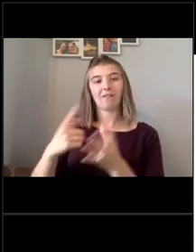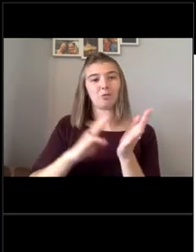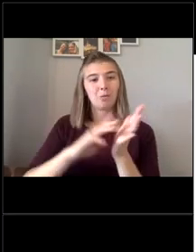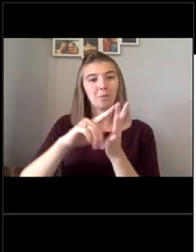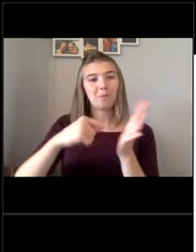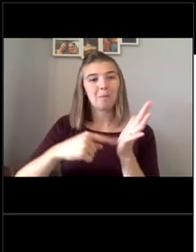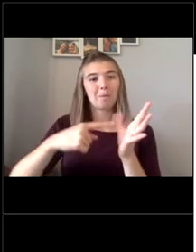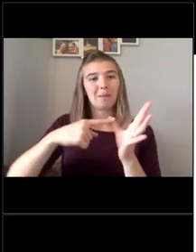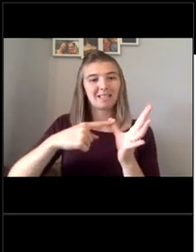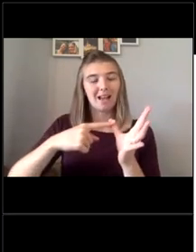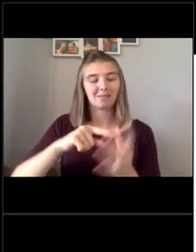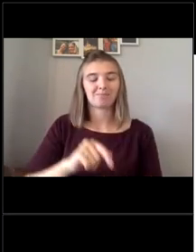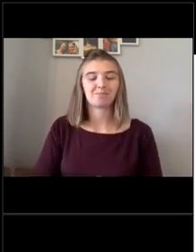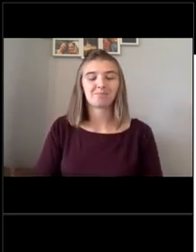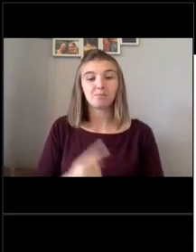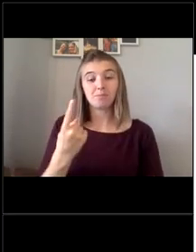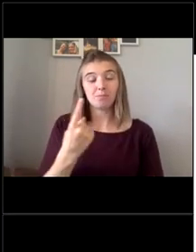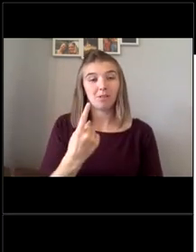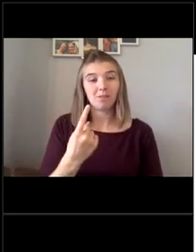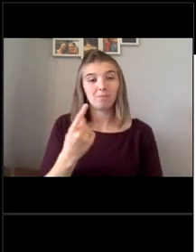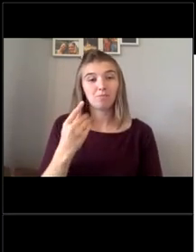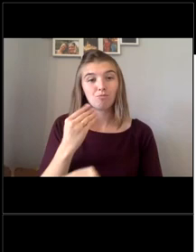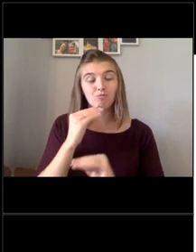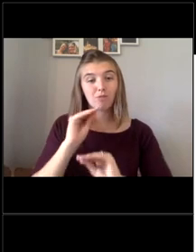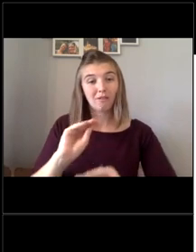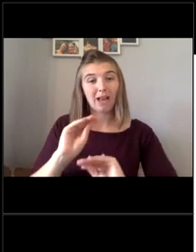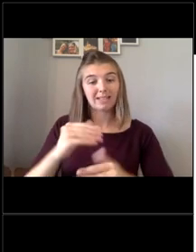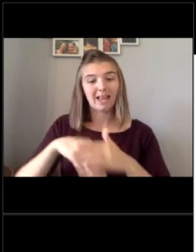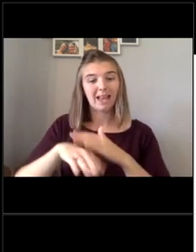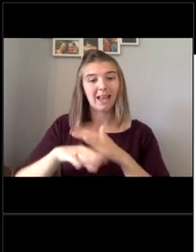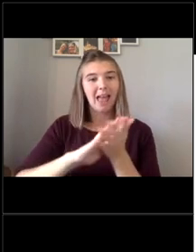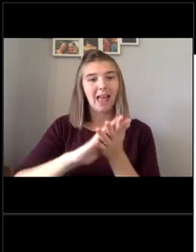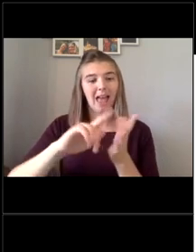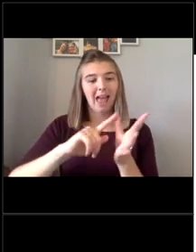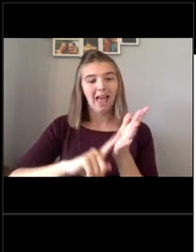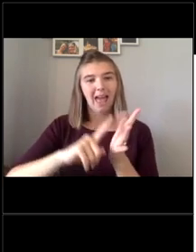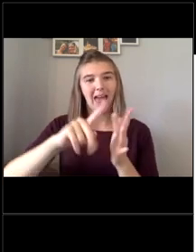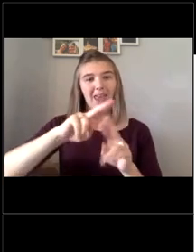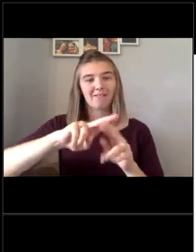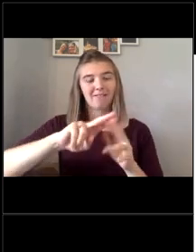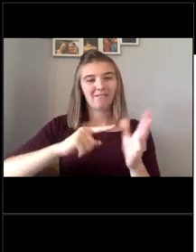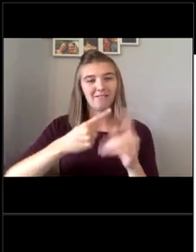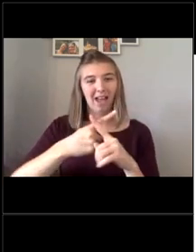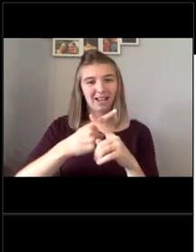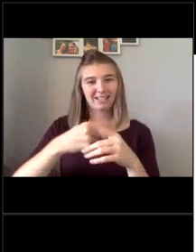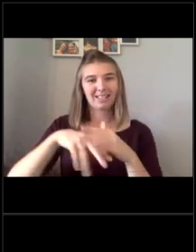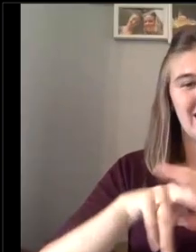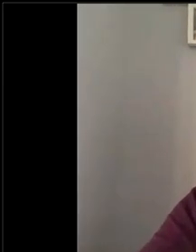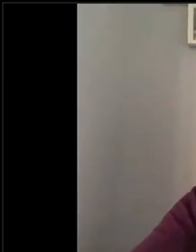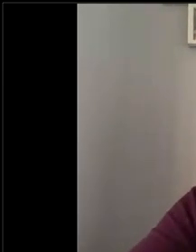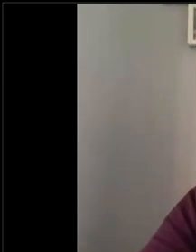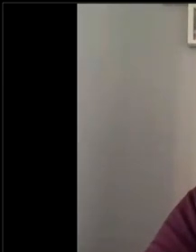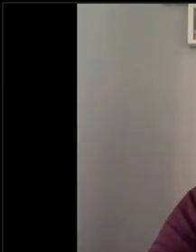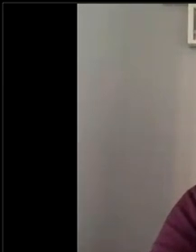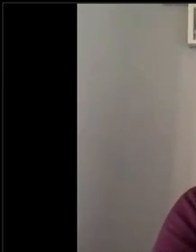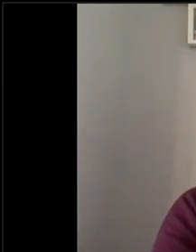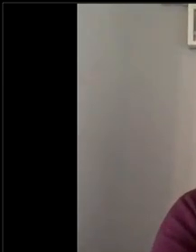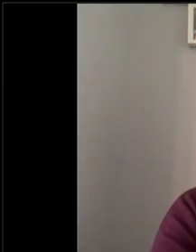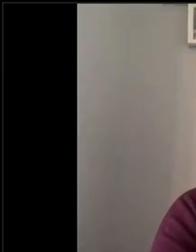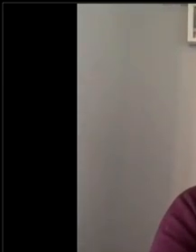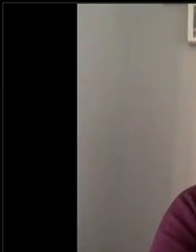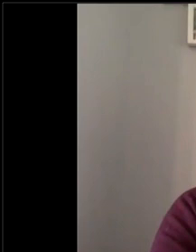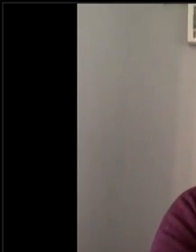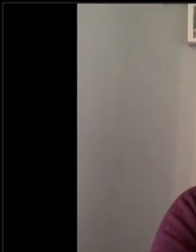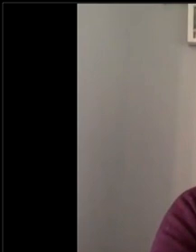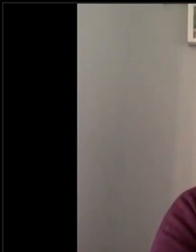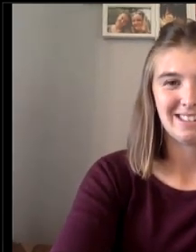said, assistant professor, the chemistry department in Halifax, in Canada. I was about to say California there, which is confusing because the only Halifax